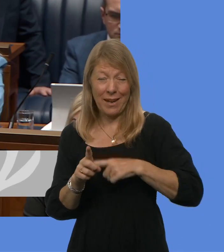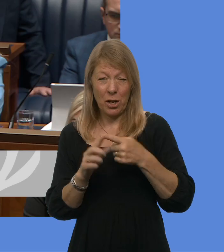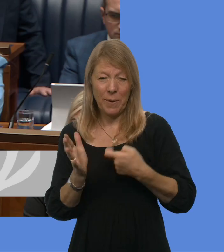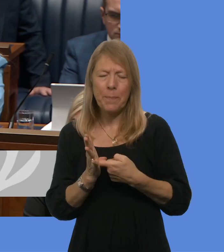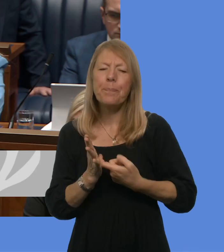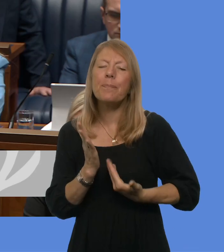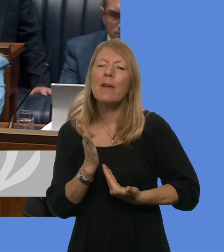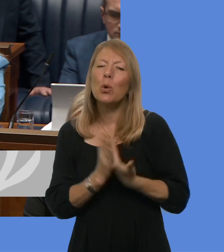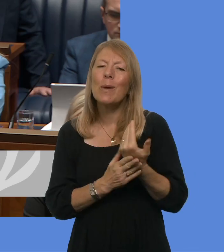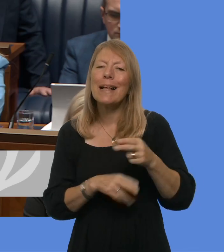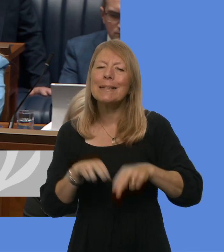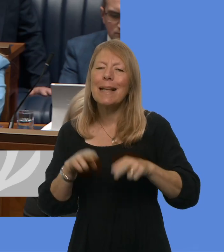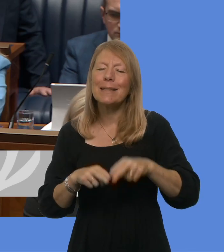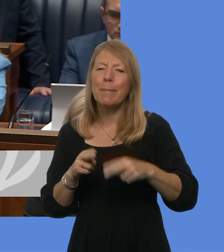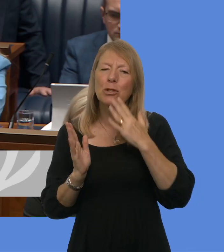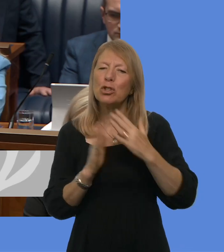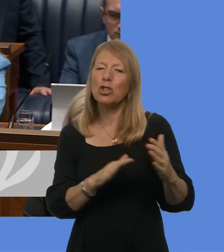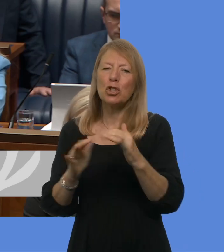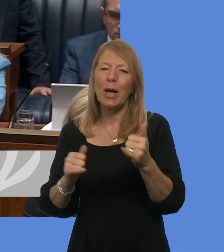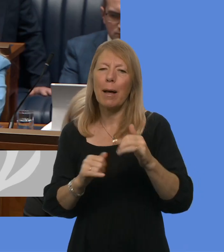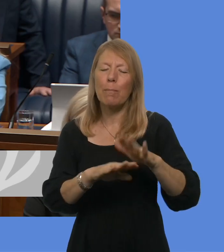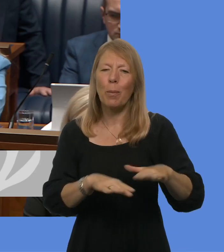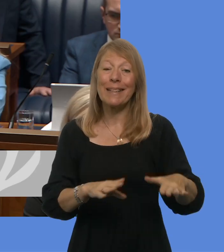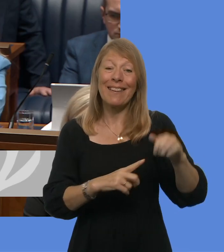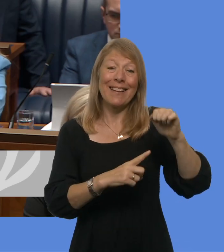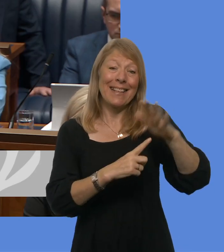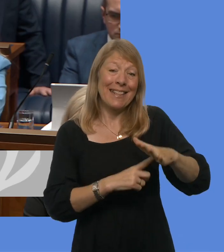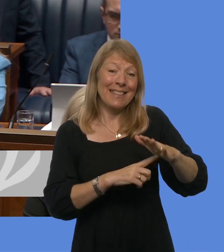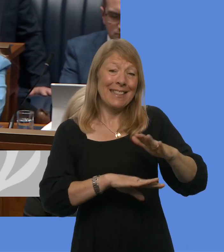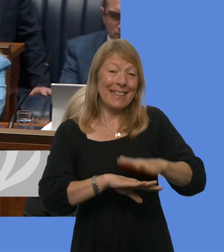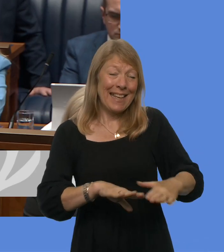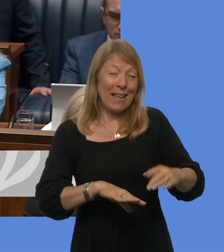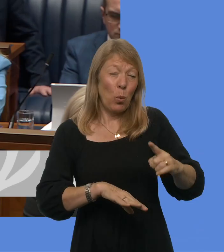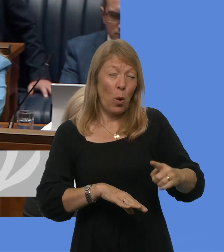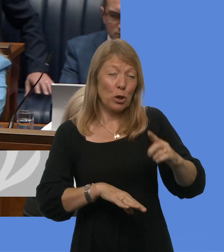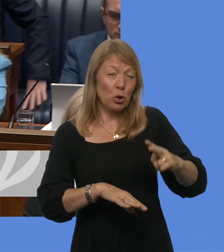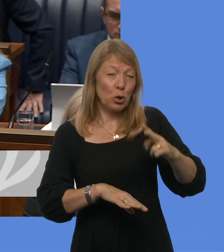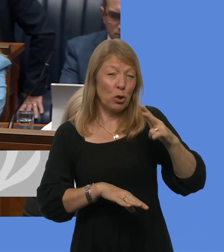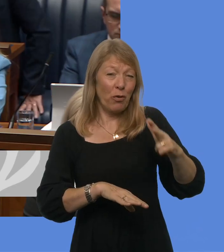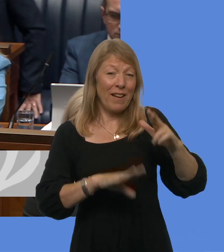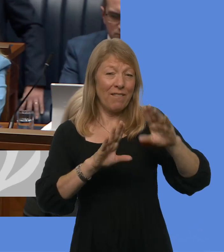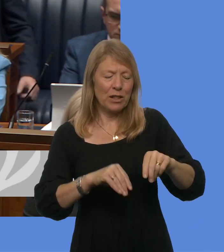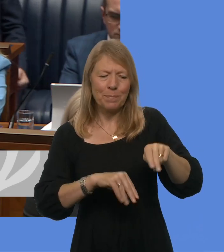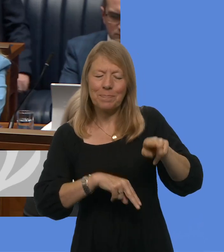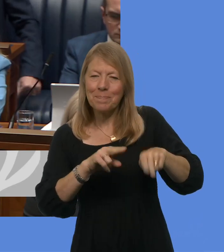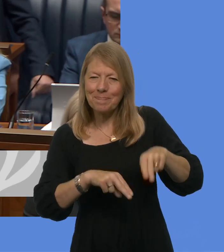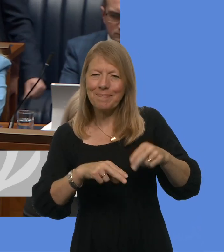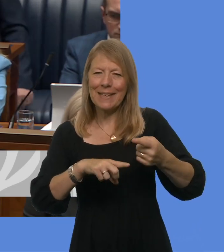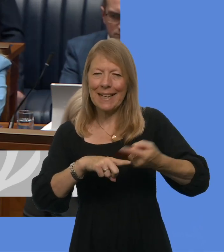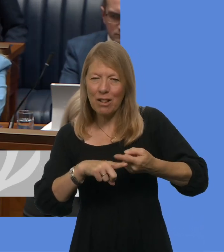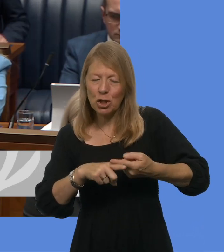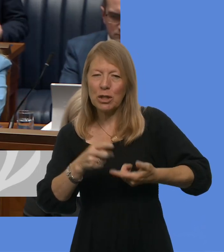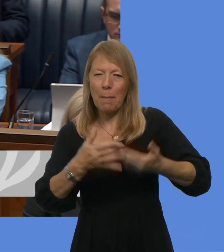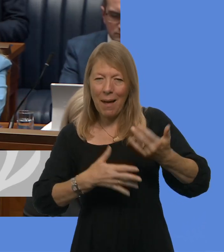evaluate the literacy and numeracy of pupils at the end of key stages 1, 2 and 3. The assessments will be developed and delivered by